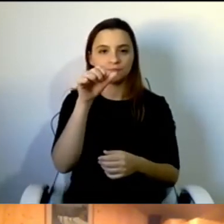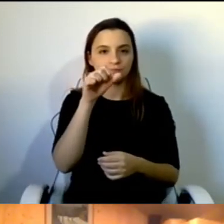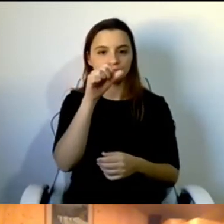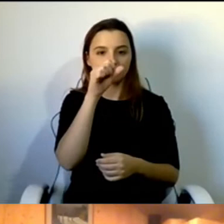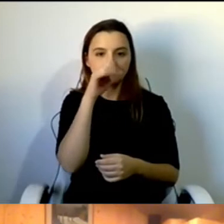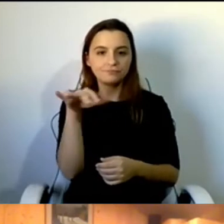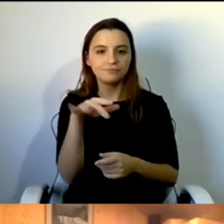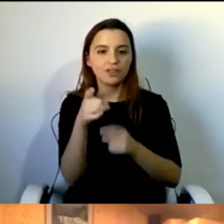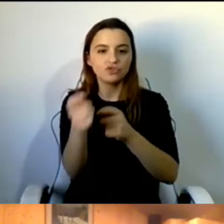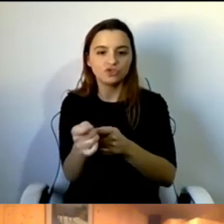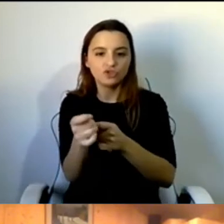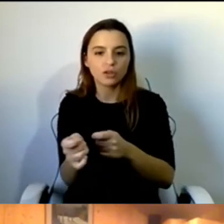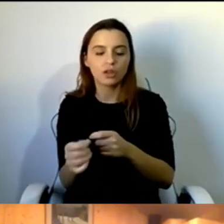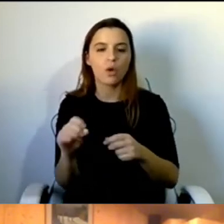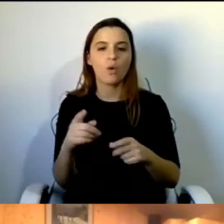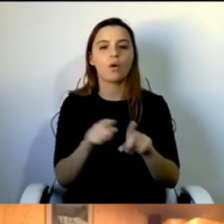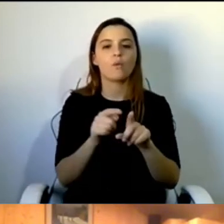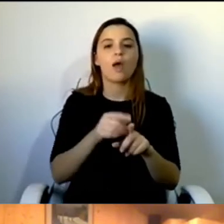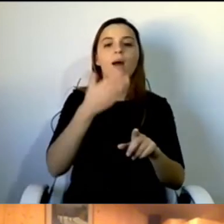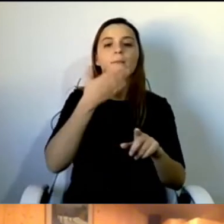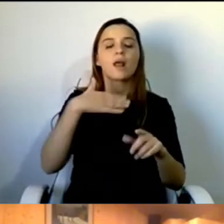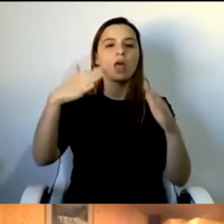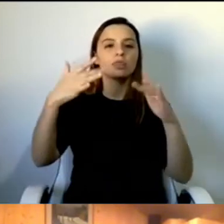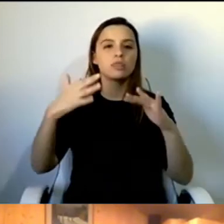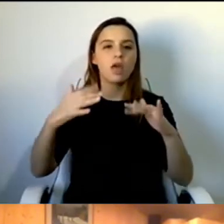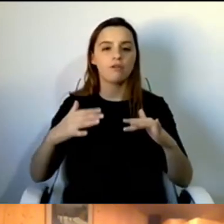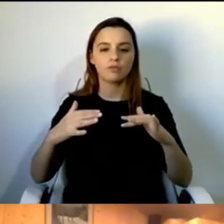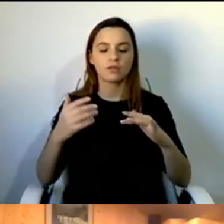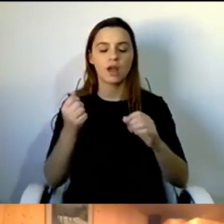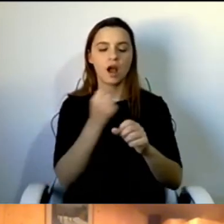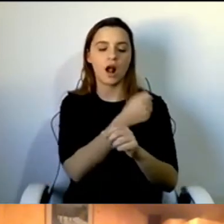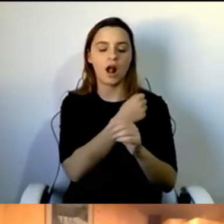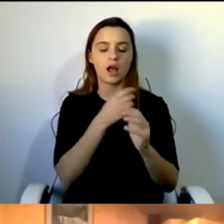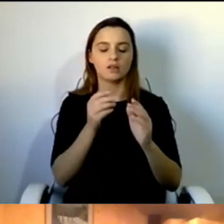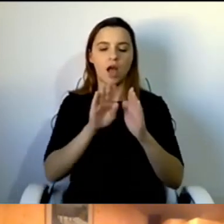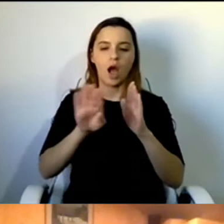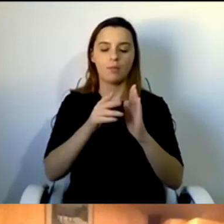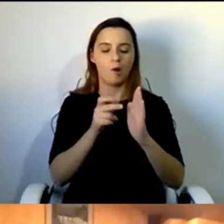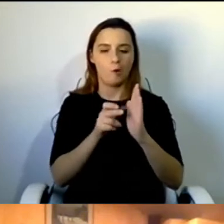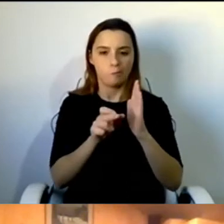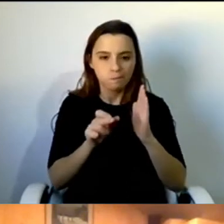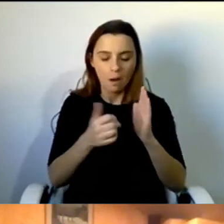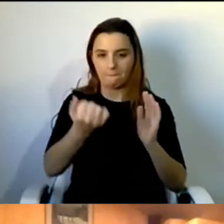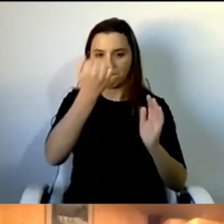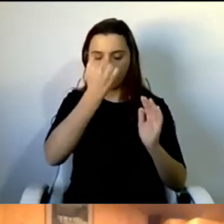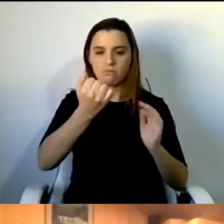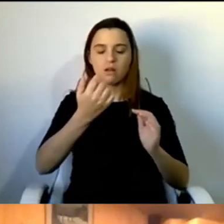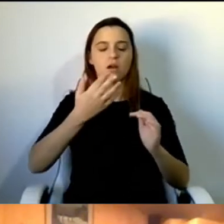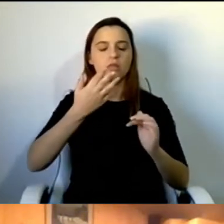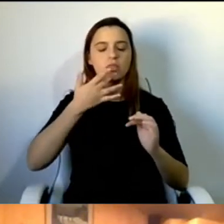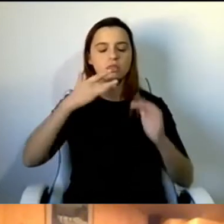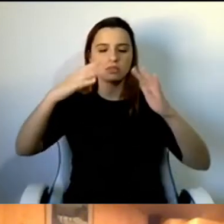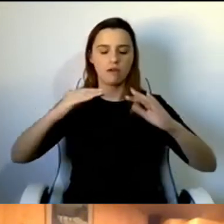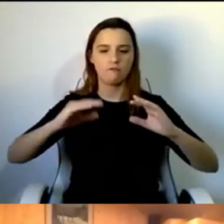to climb a ladder, to change a light bulb or some things like that. So you do have some restrictions you're supposed to watch out